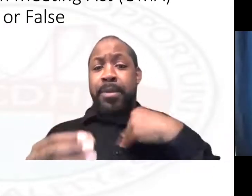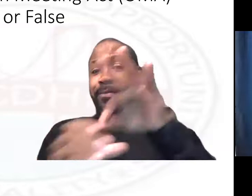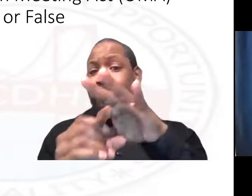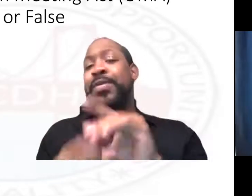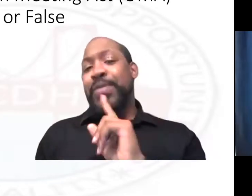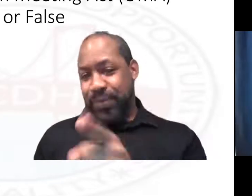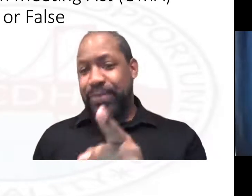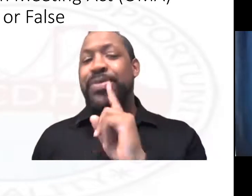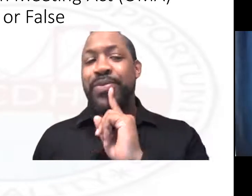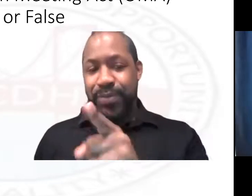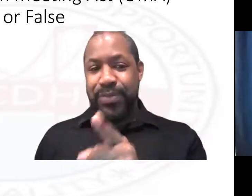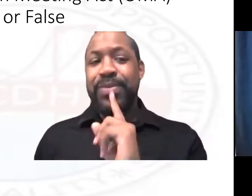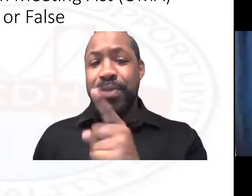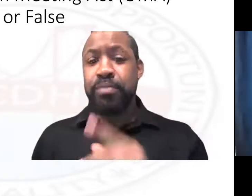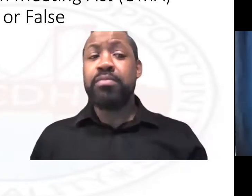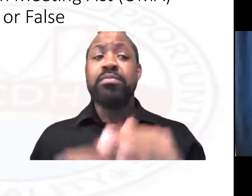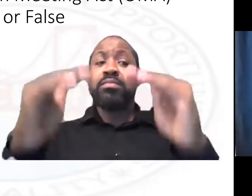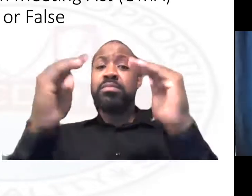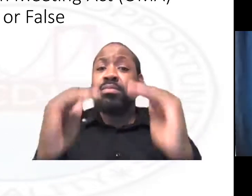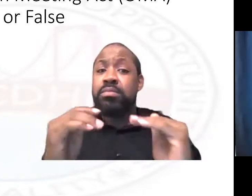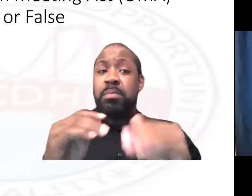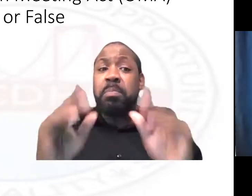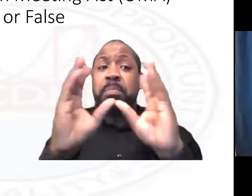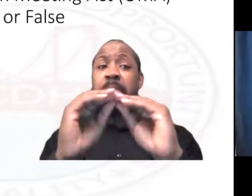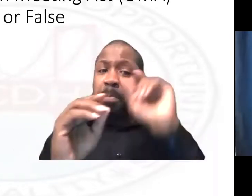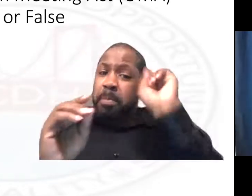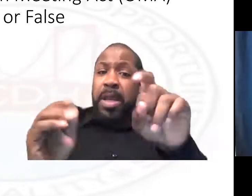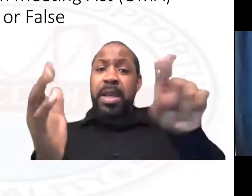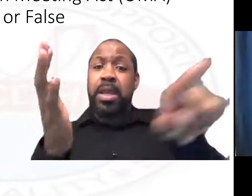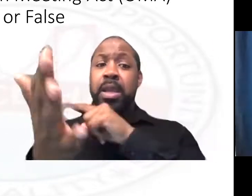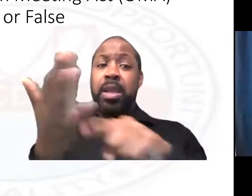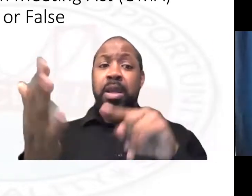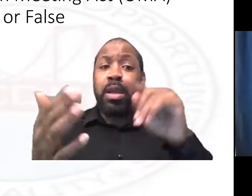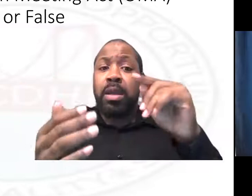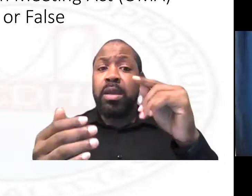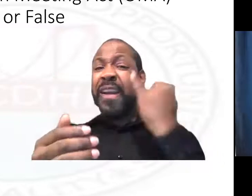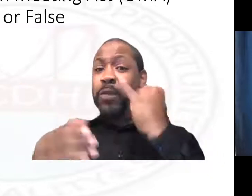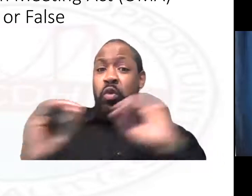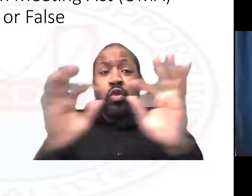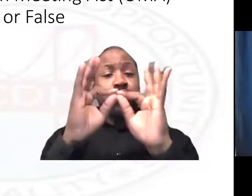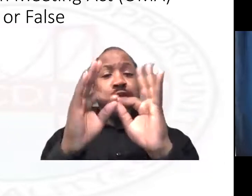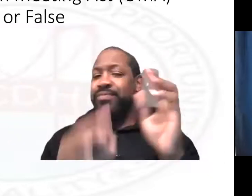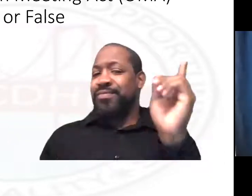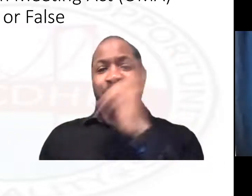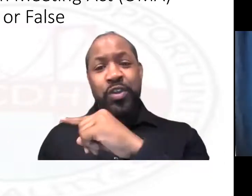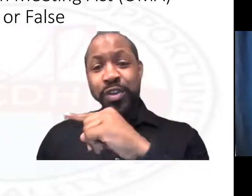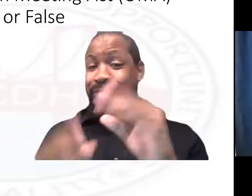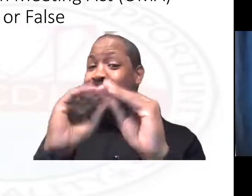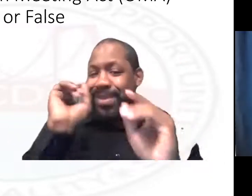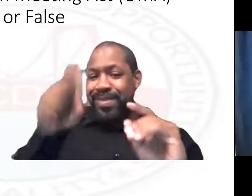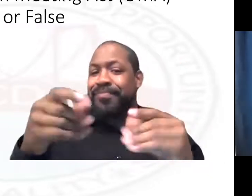the minutes must reflect how members vote, which is true. The meetings must be canceled if there's